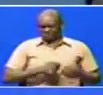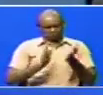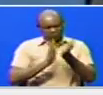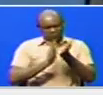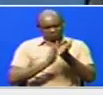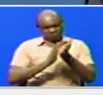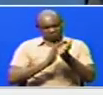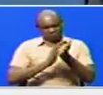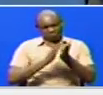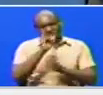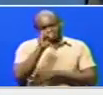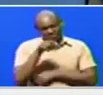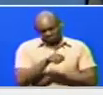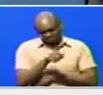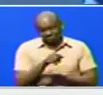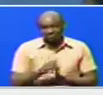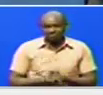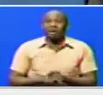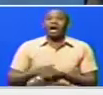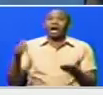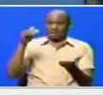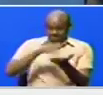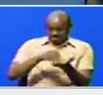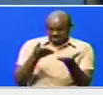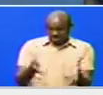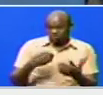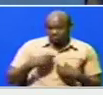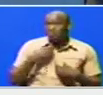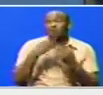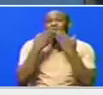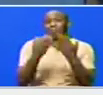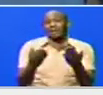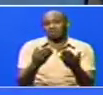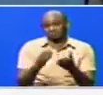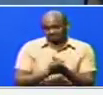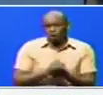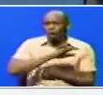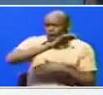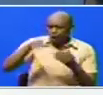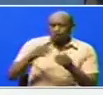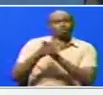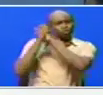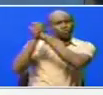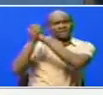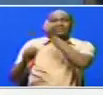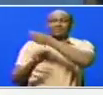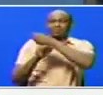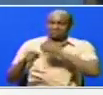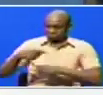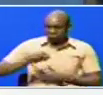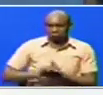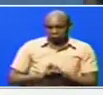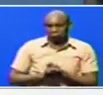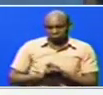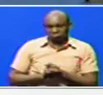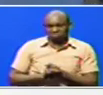congratulations. I would also once again like to thank all our Jubilee supporters,